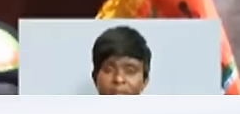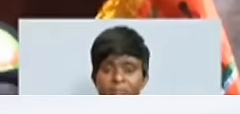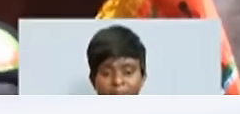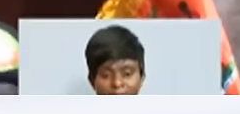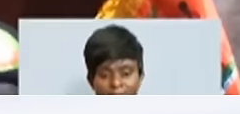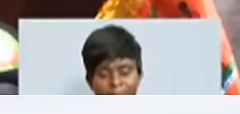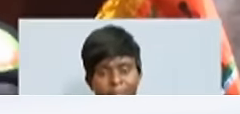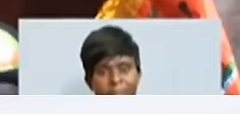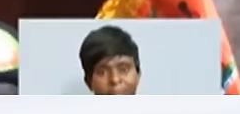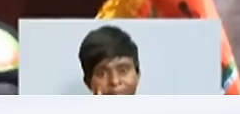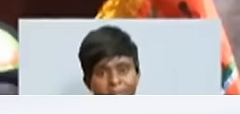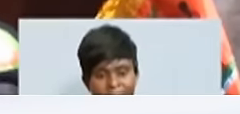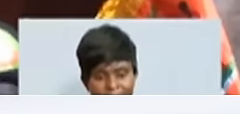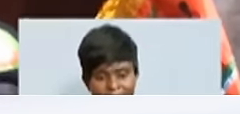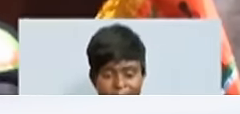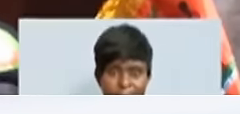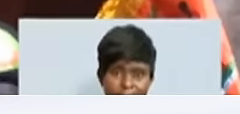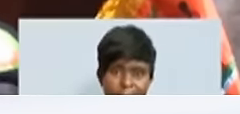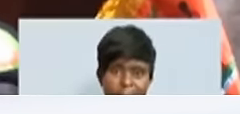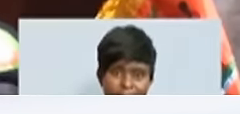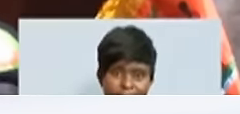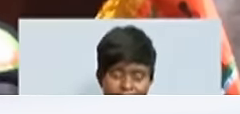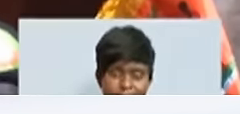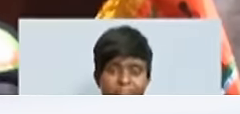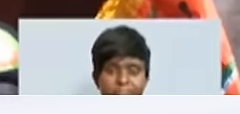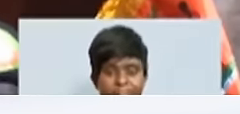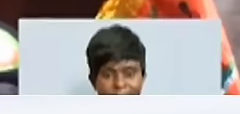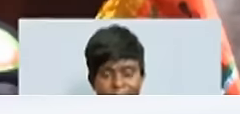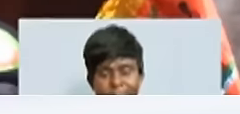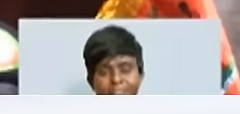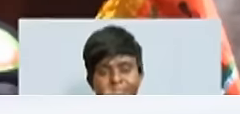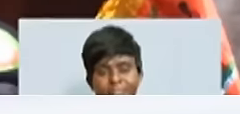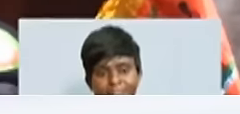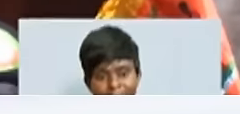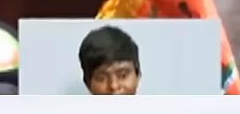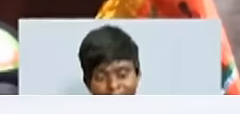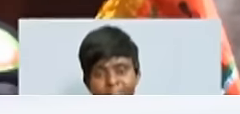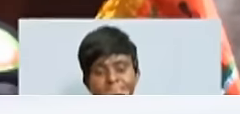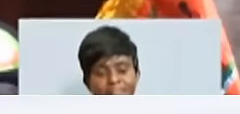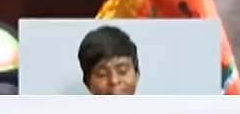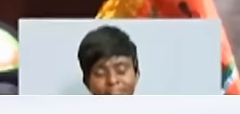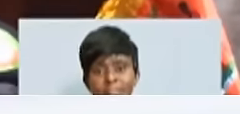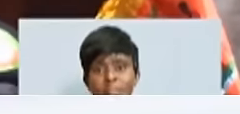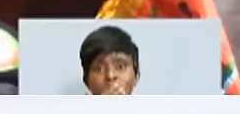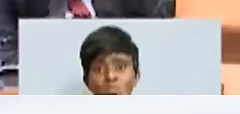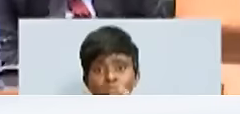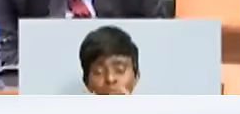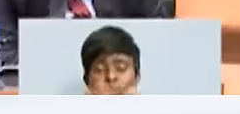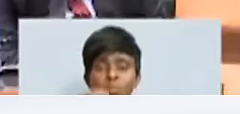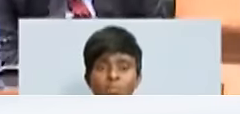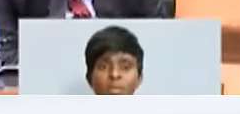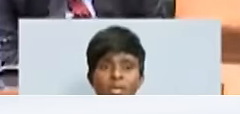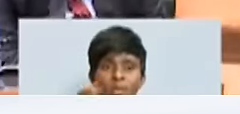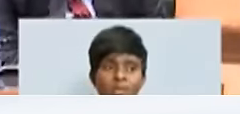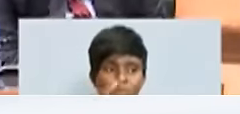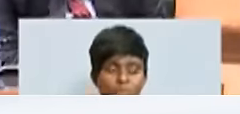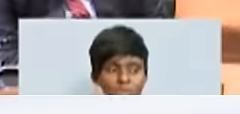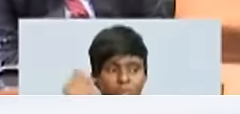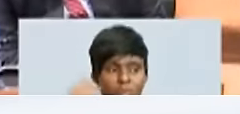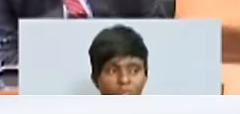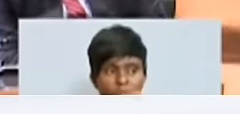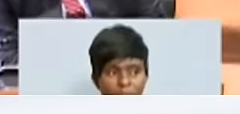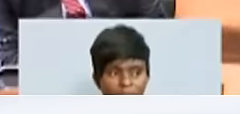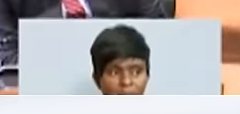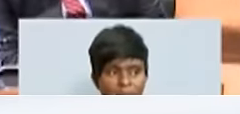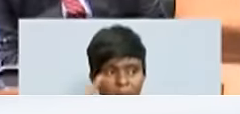health workers, defense and security personnel, is based on merit. Further, the recruitments have